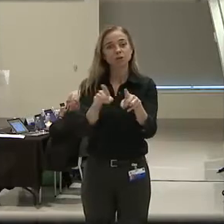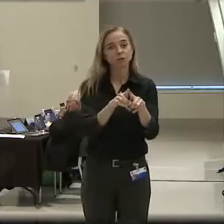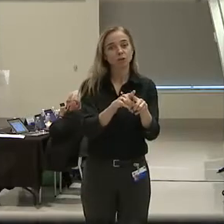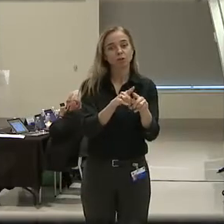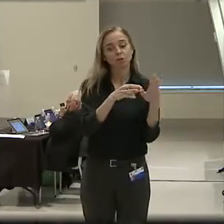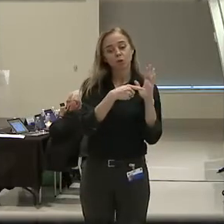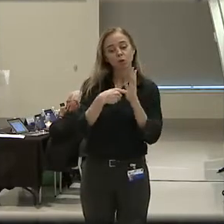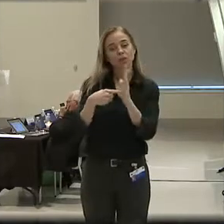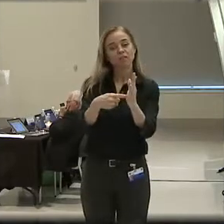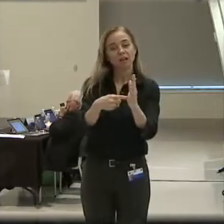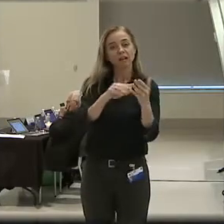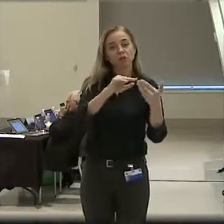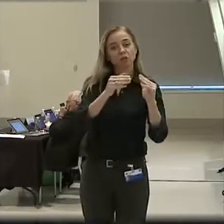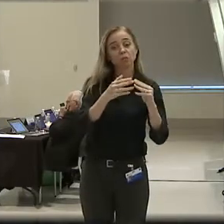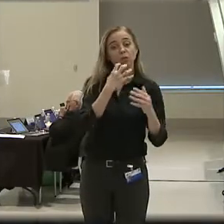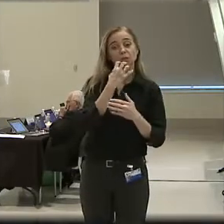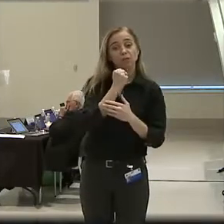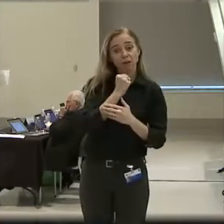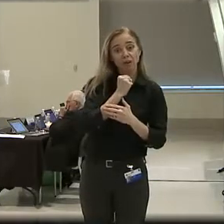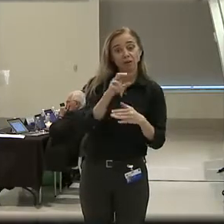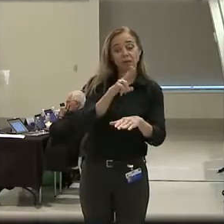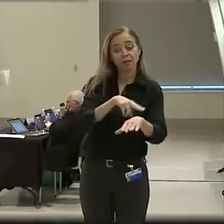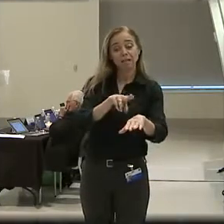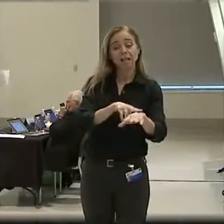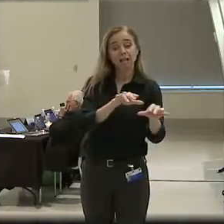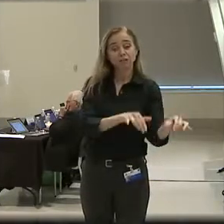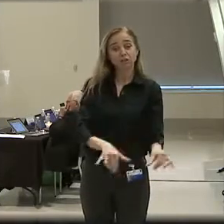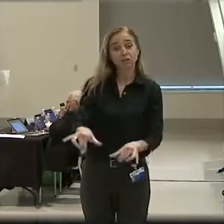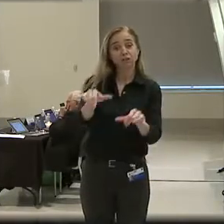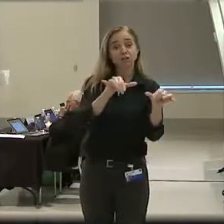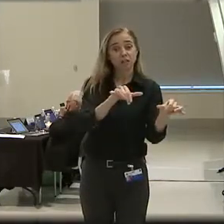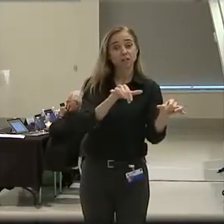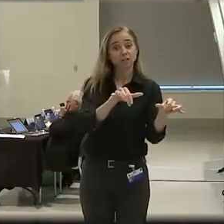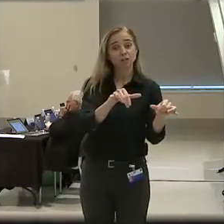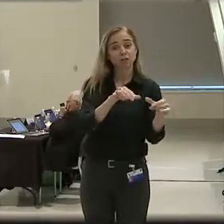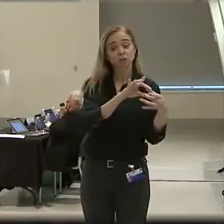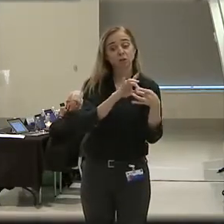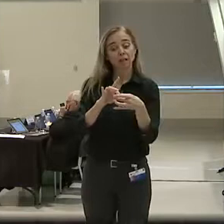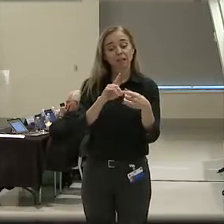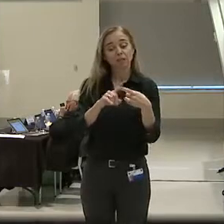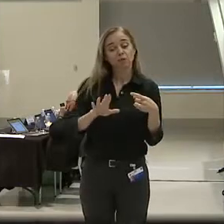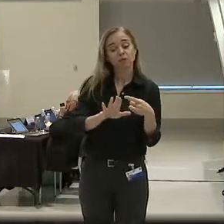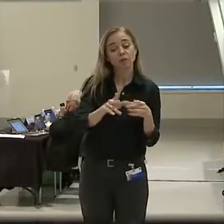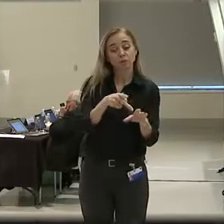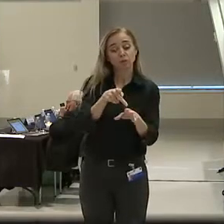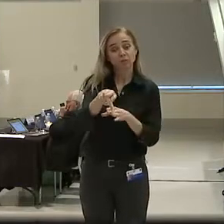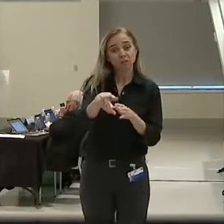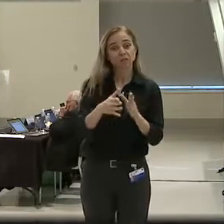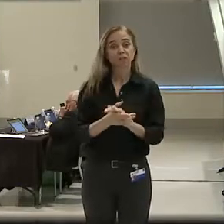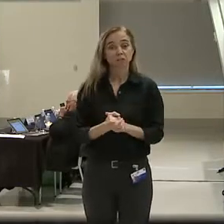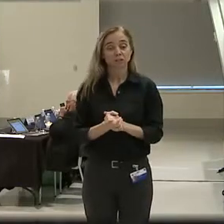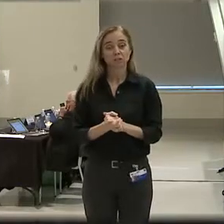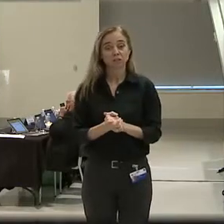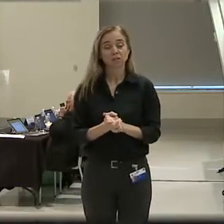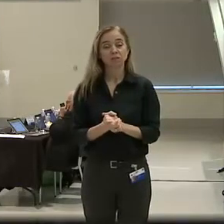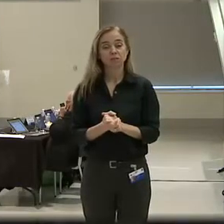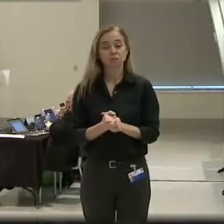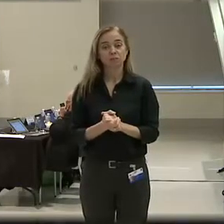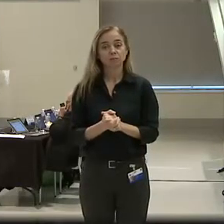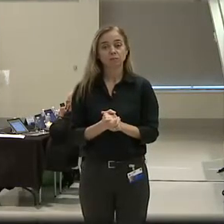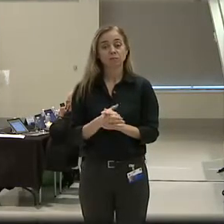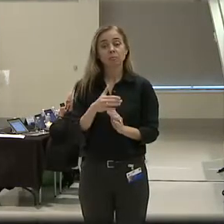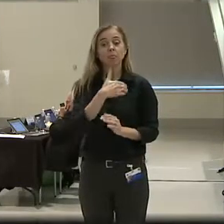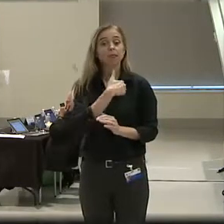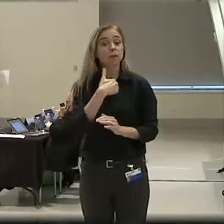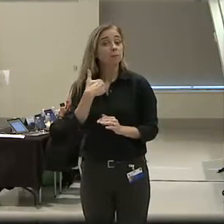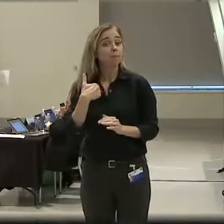those standards are reflective of national standards or the prevailing standards in the profession, and that the